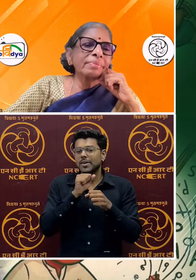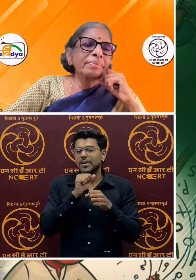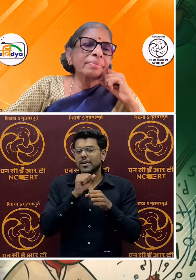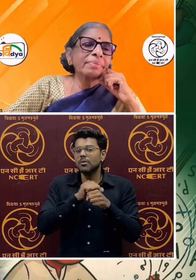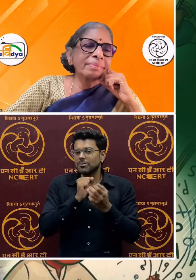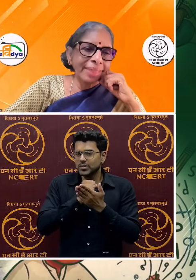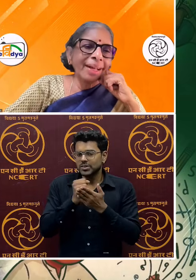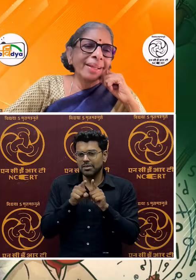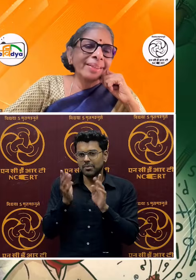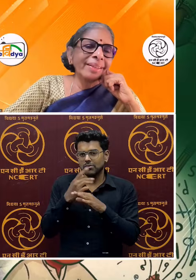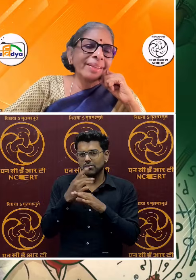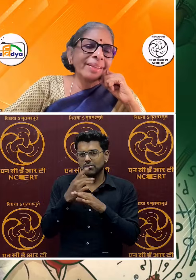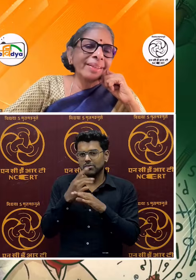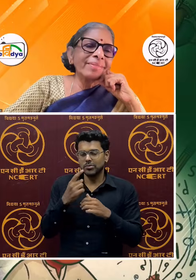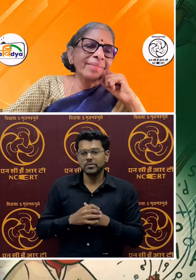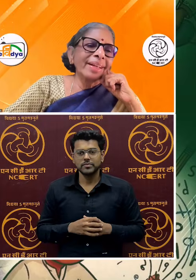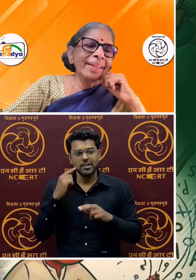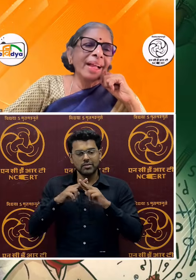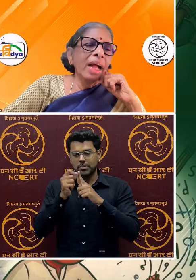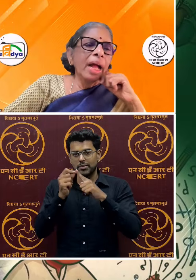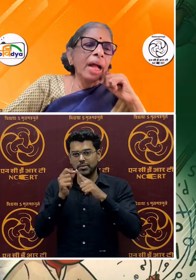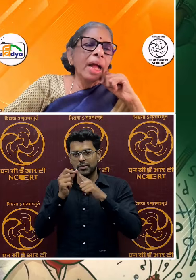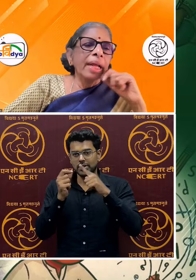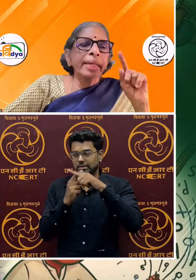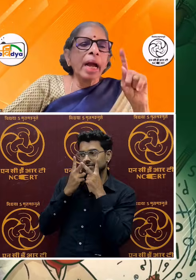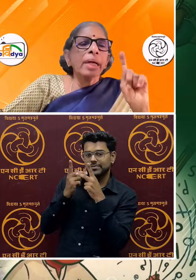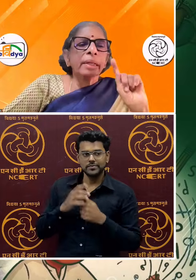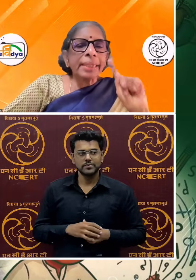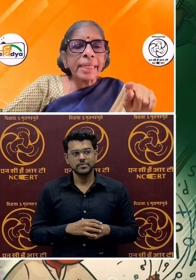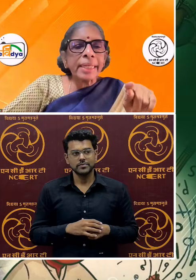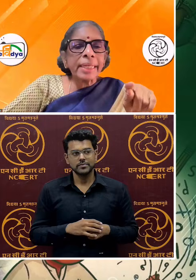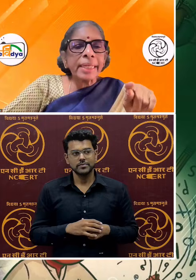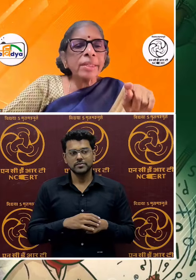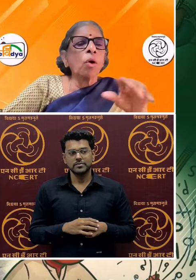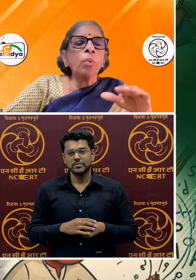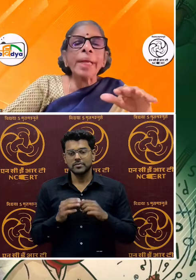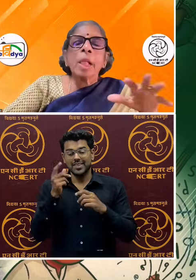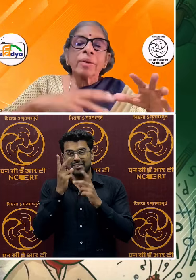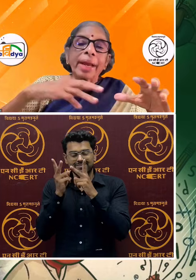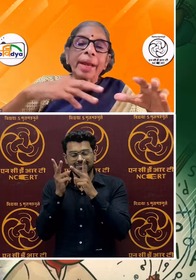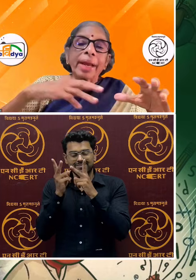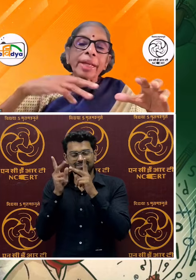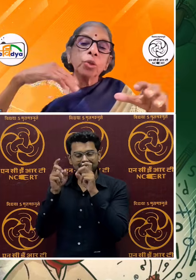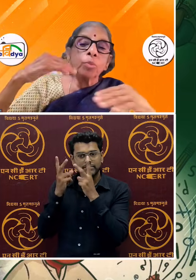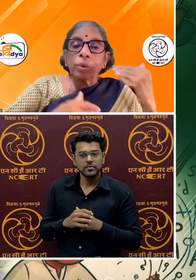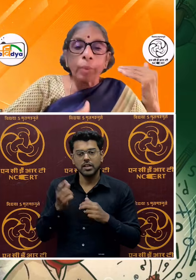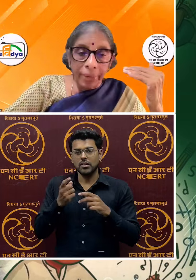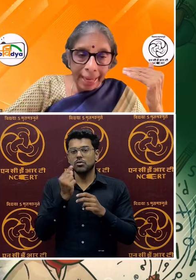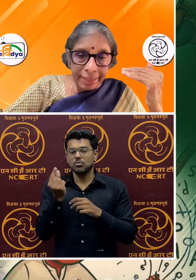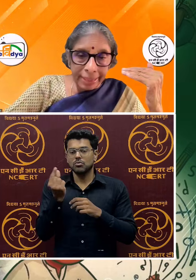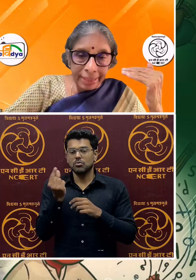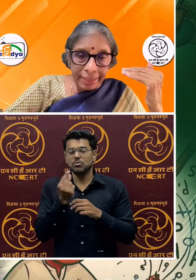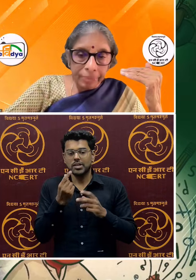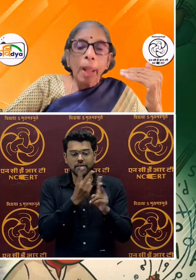spoke of. Like we have the slide also, if you can just throw light on the same. Yeah, multisensory, always try to use more than